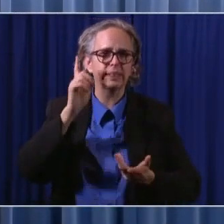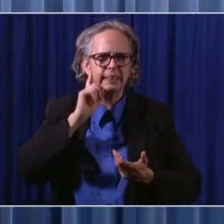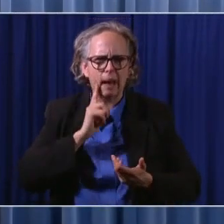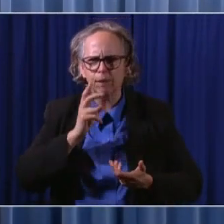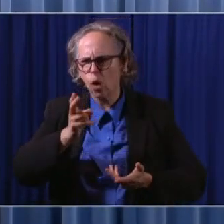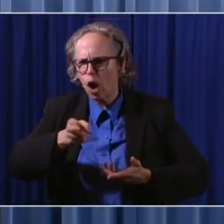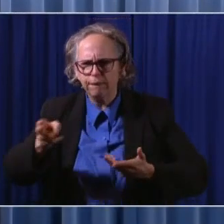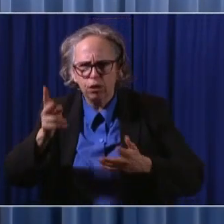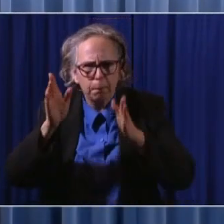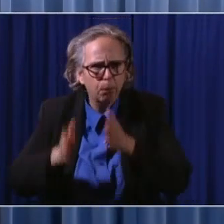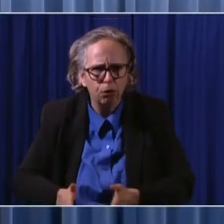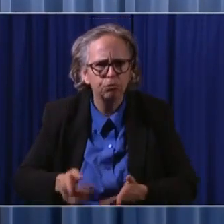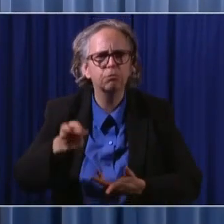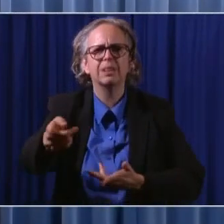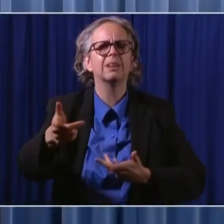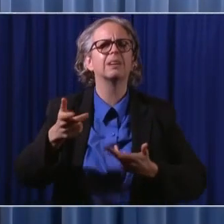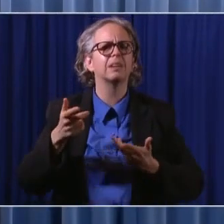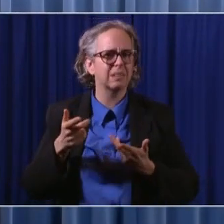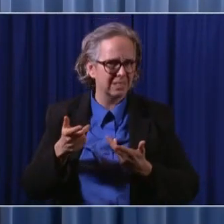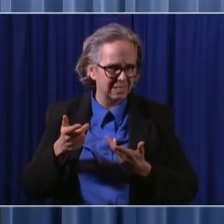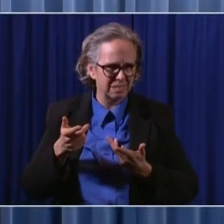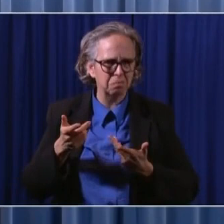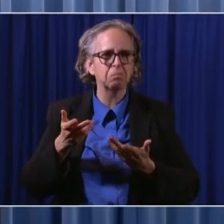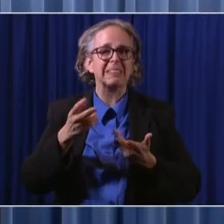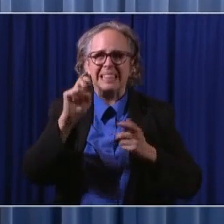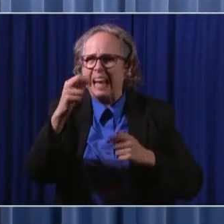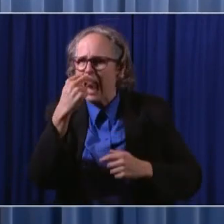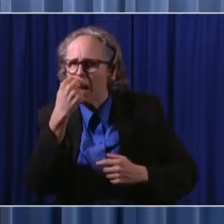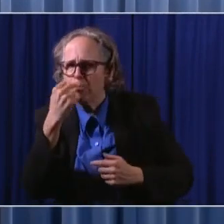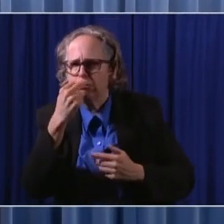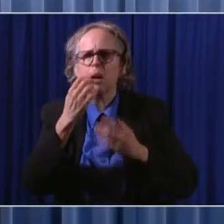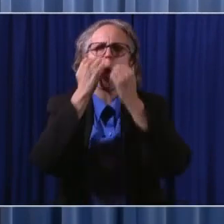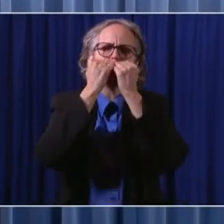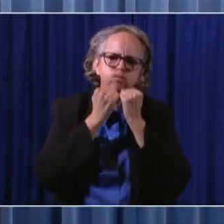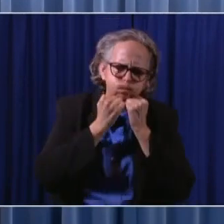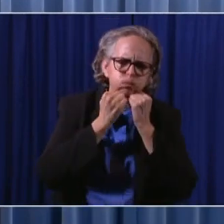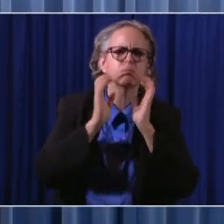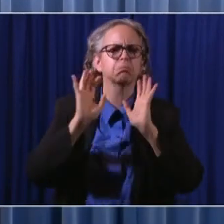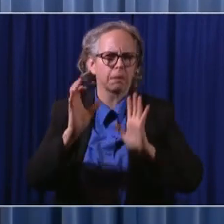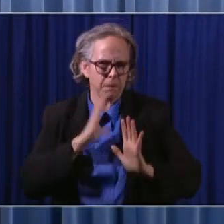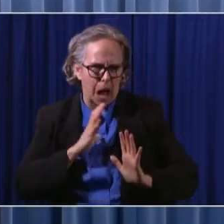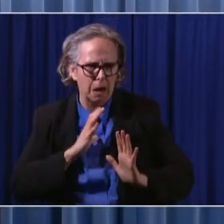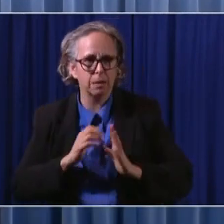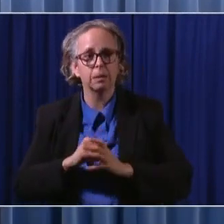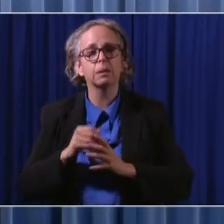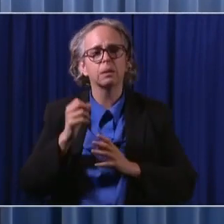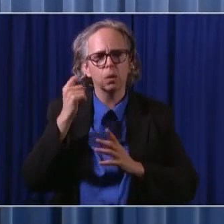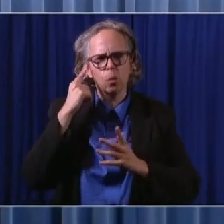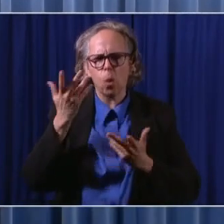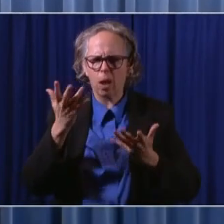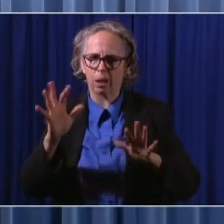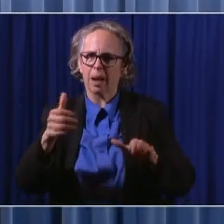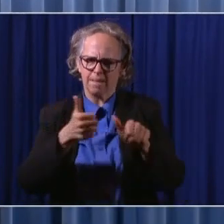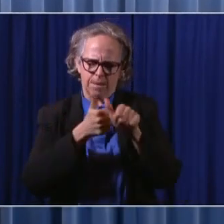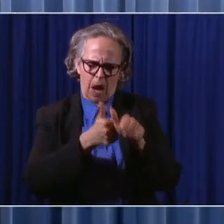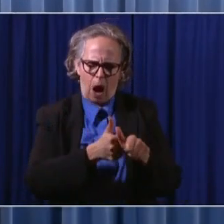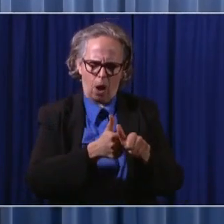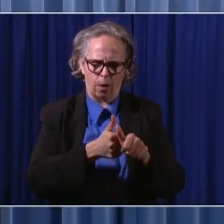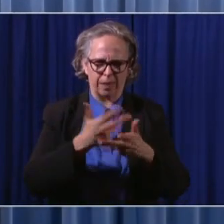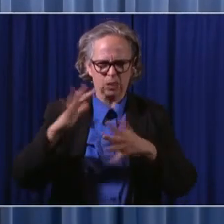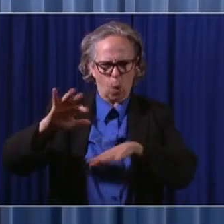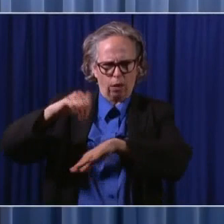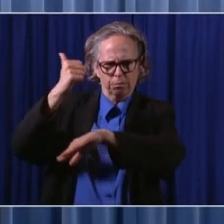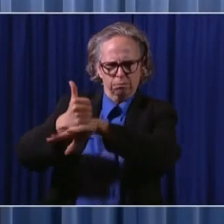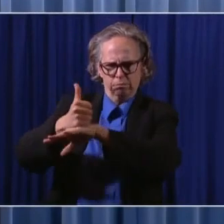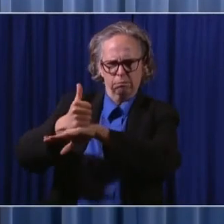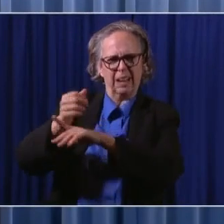your own office or your personal workspace, or other similar measures. So we're going to basically follow the exceptions that have already been in existence